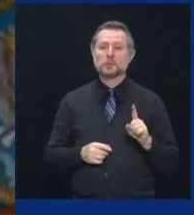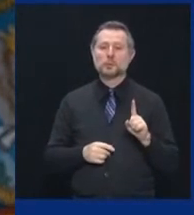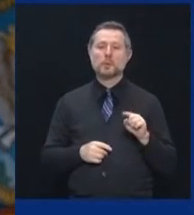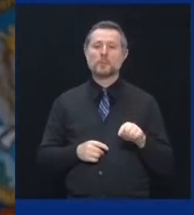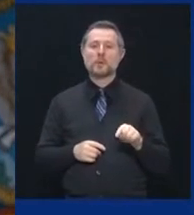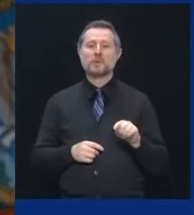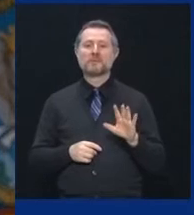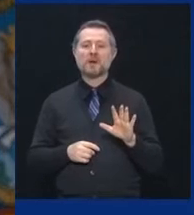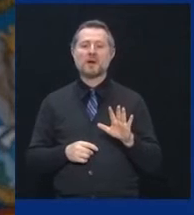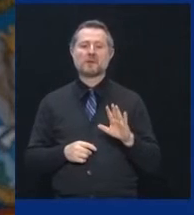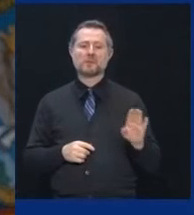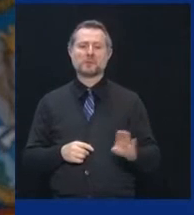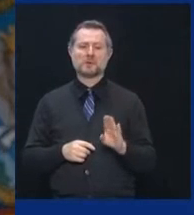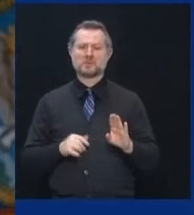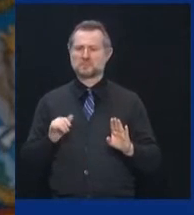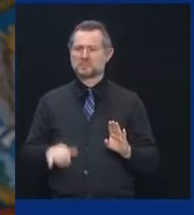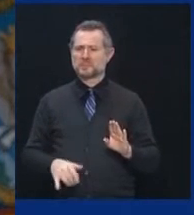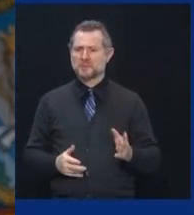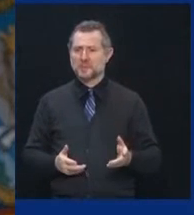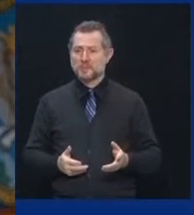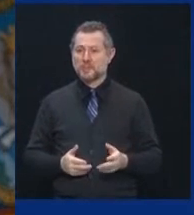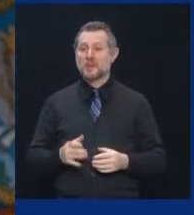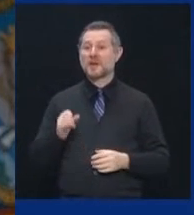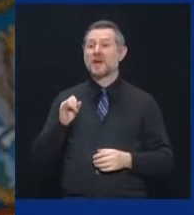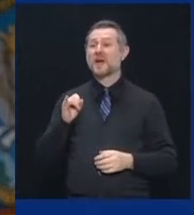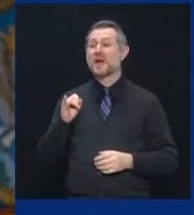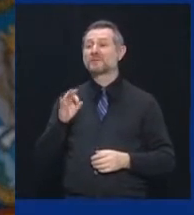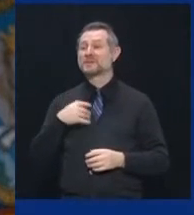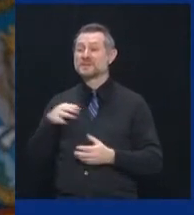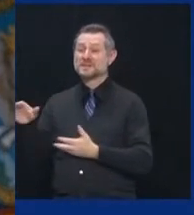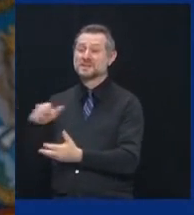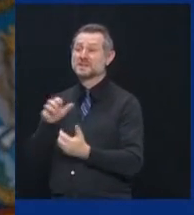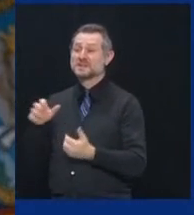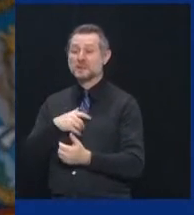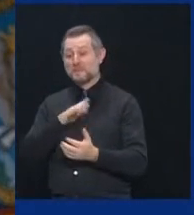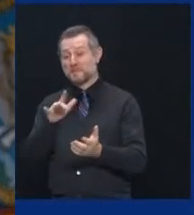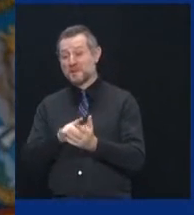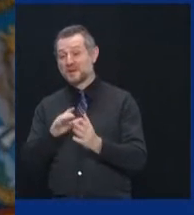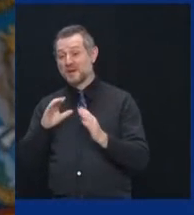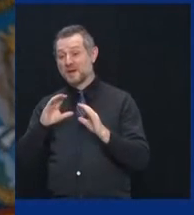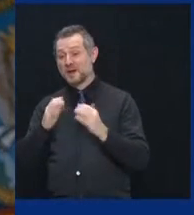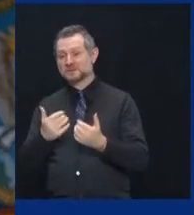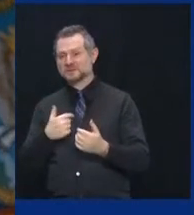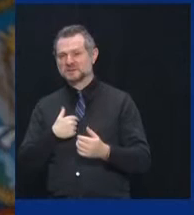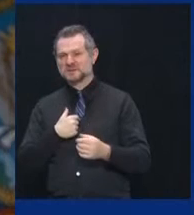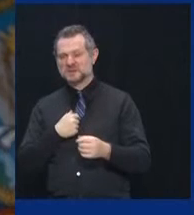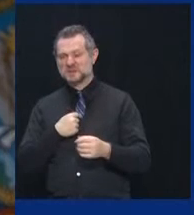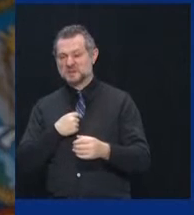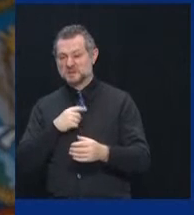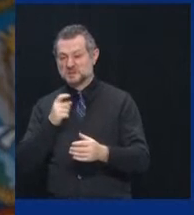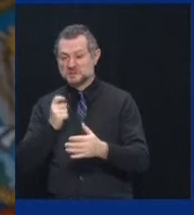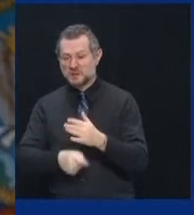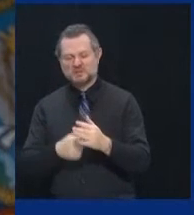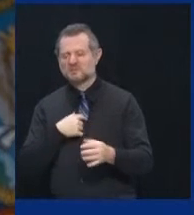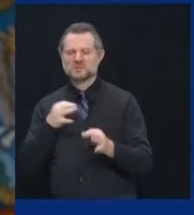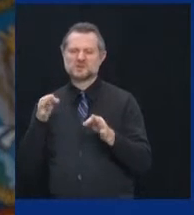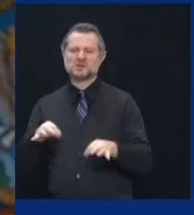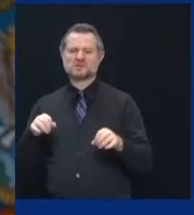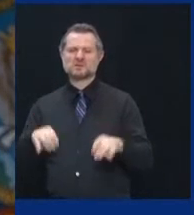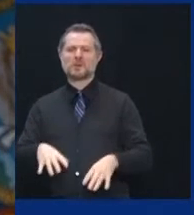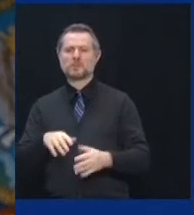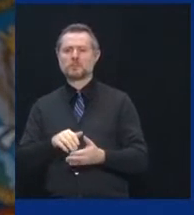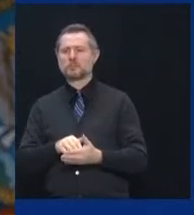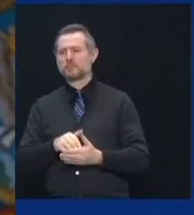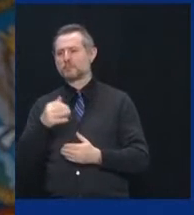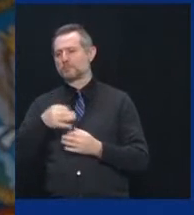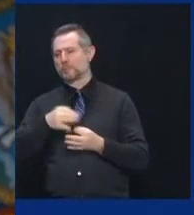we postponed our important tax cut for our struggling middle class, we would save $500 million. If